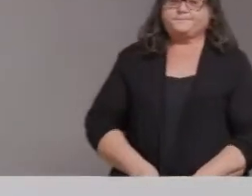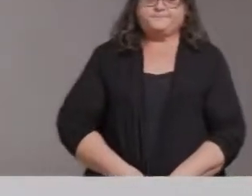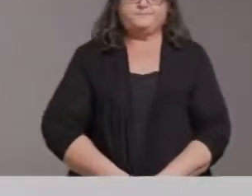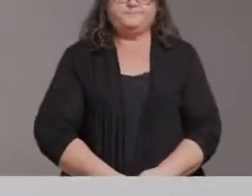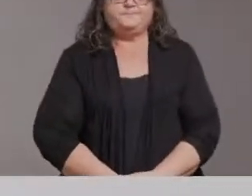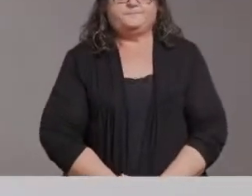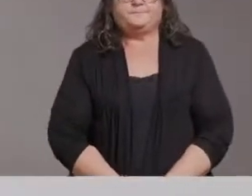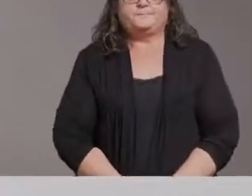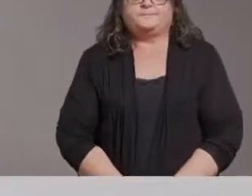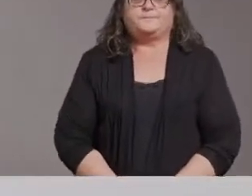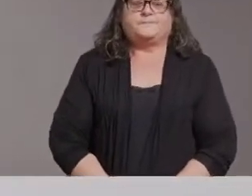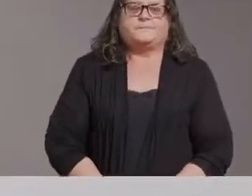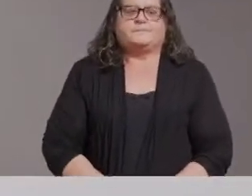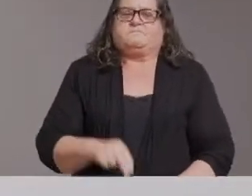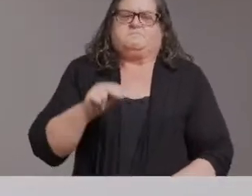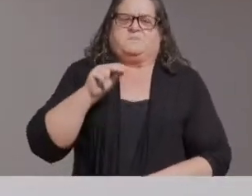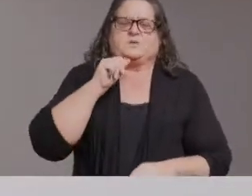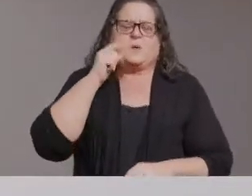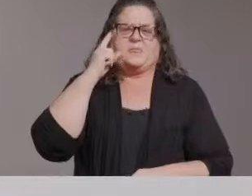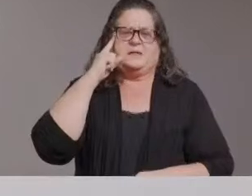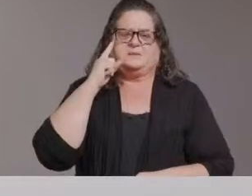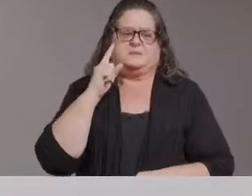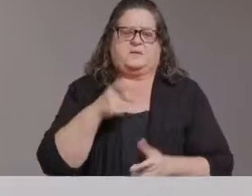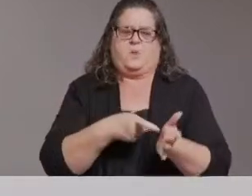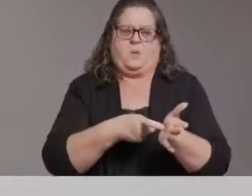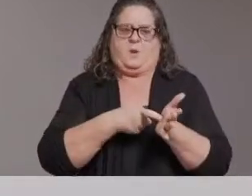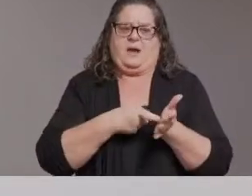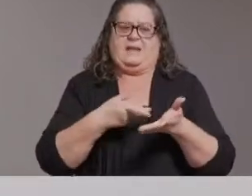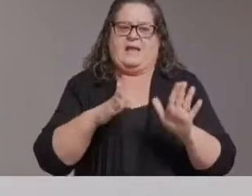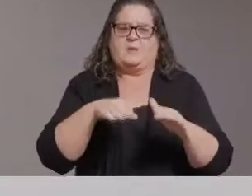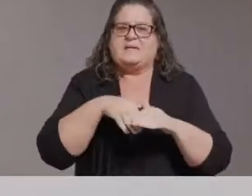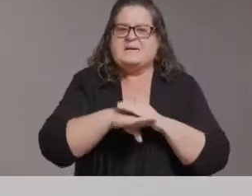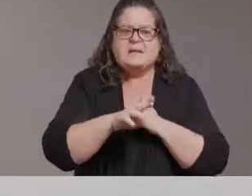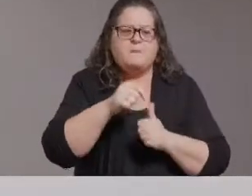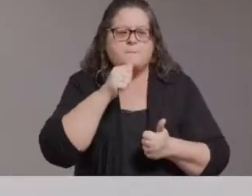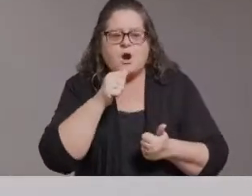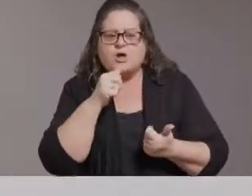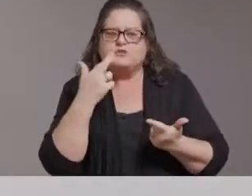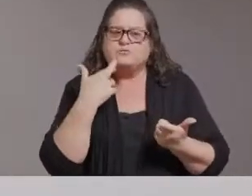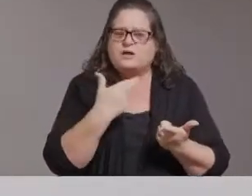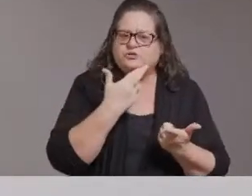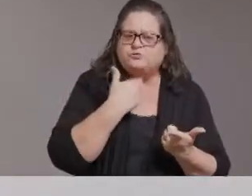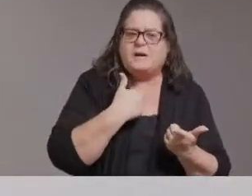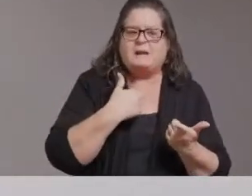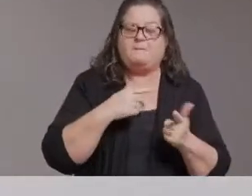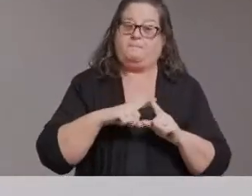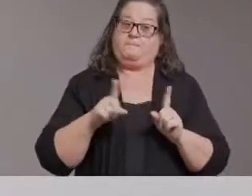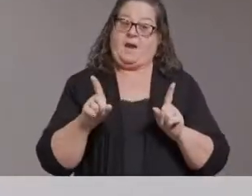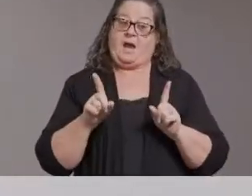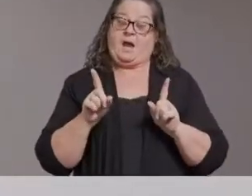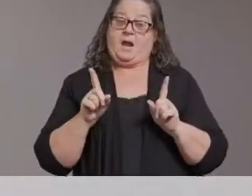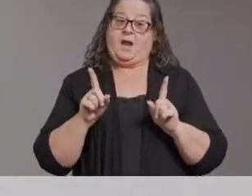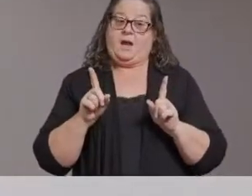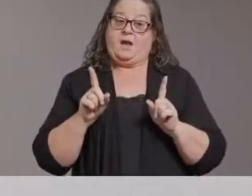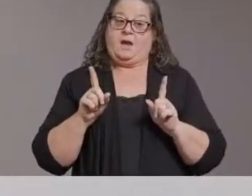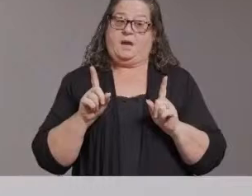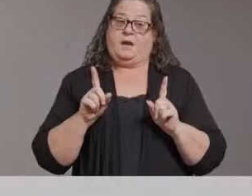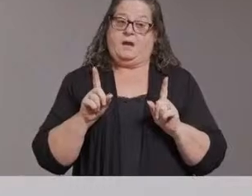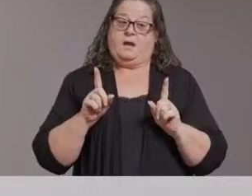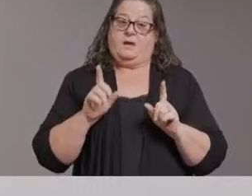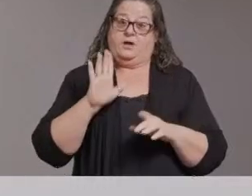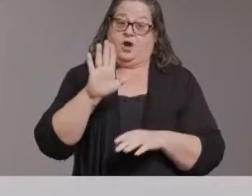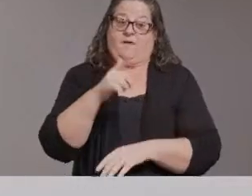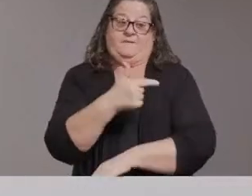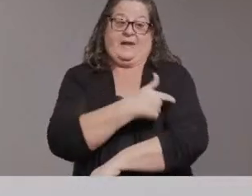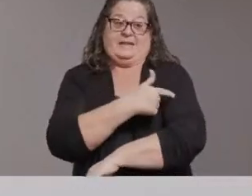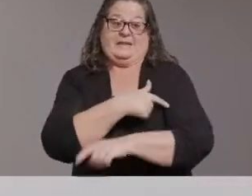strategies. But again, it's everyone's going to have to carry around these cards, and